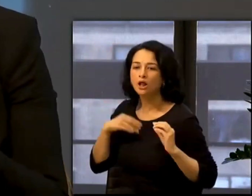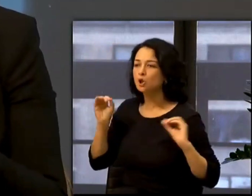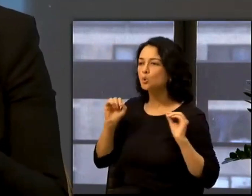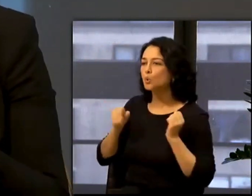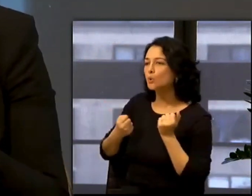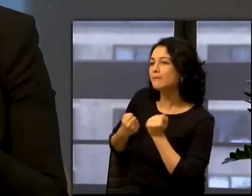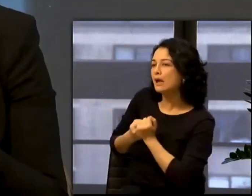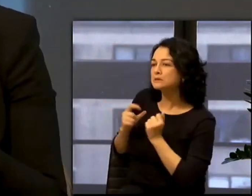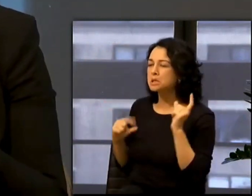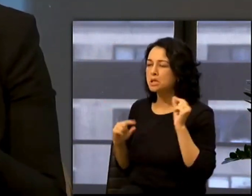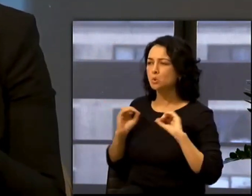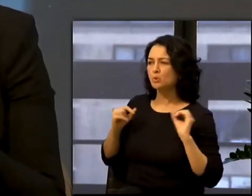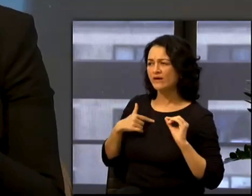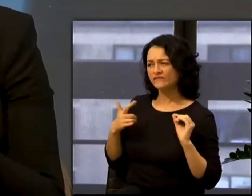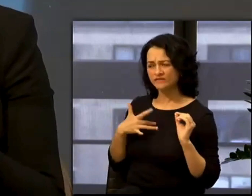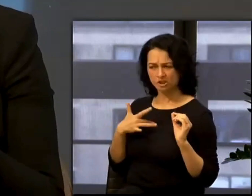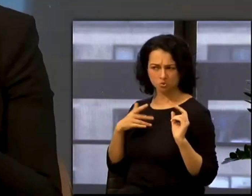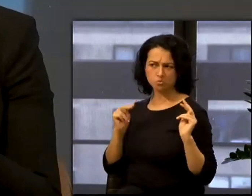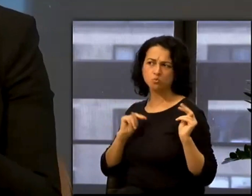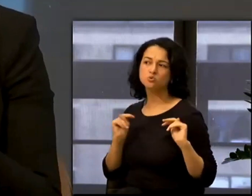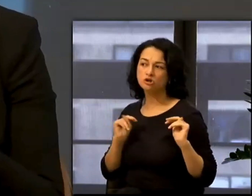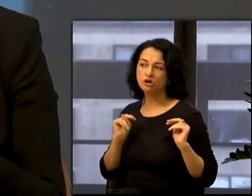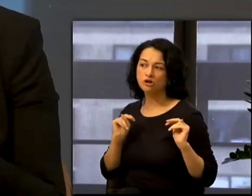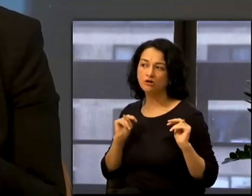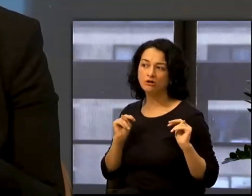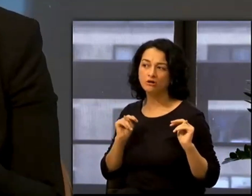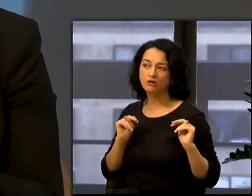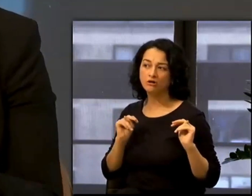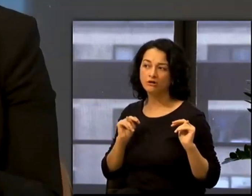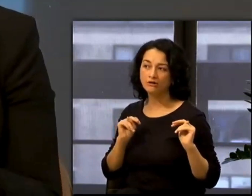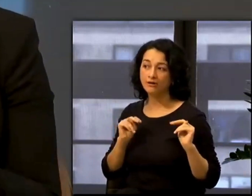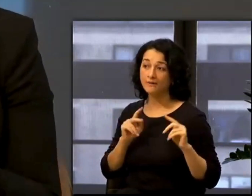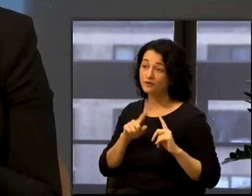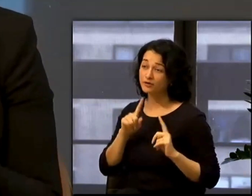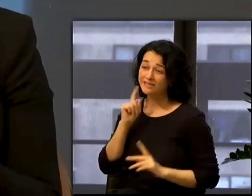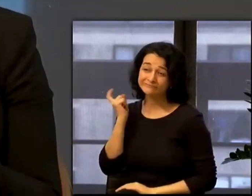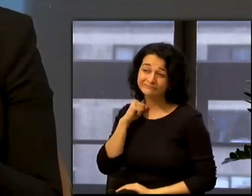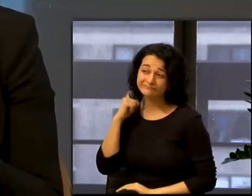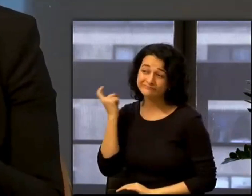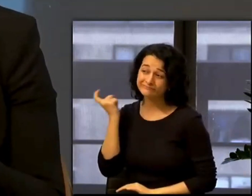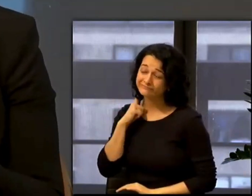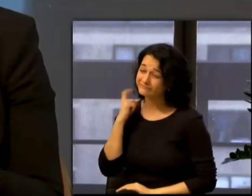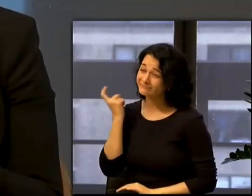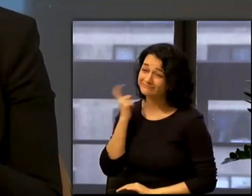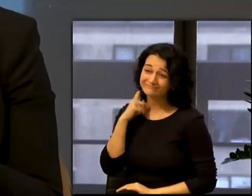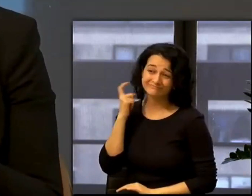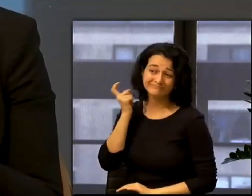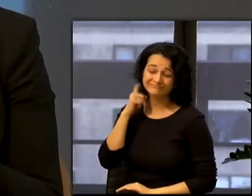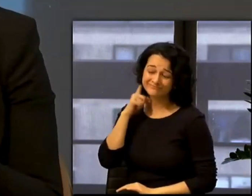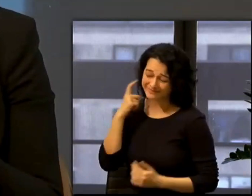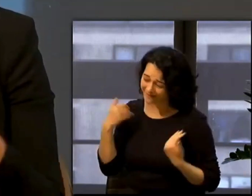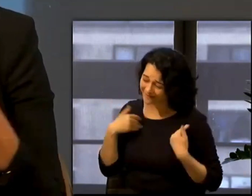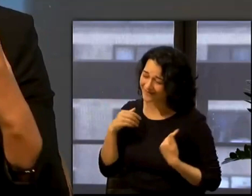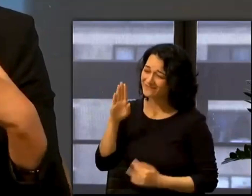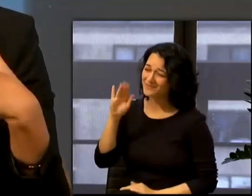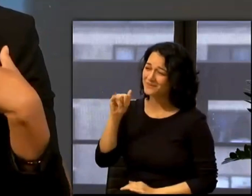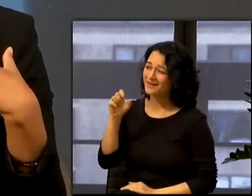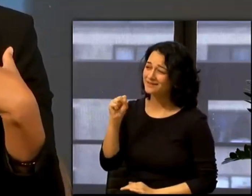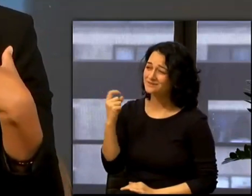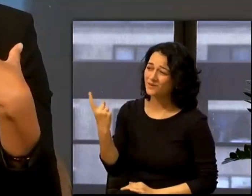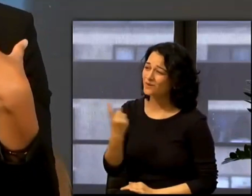people who are devoid of biases, and surprise, surprise, we're not. Like we're all human beings in here, right? And like we all have